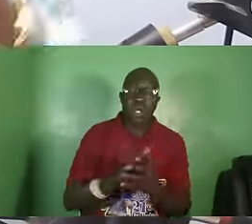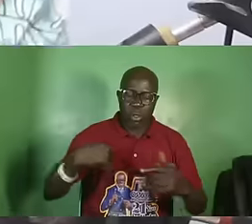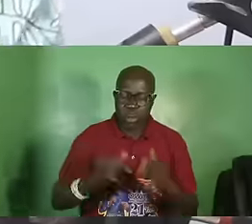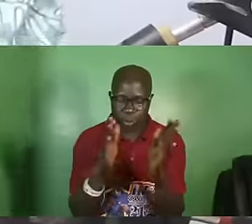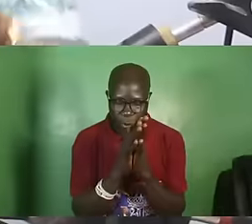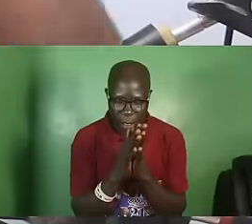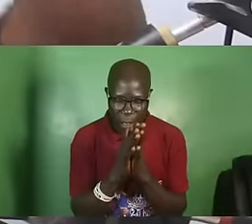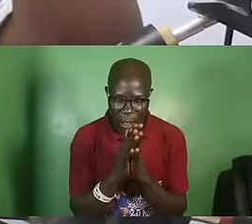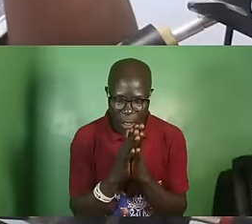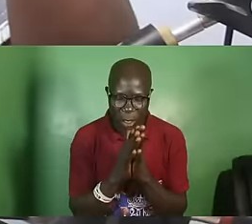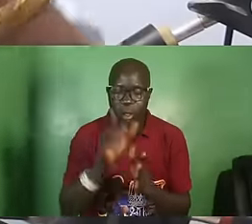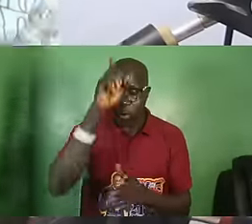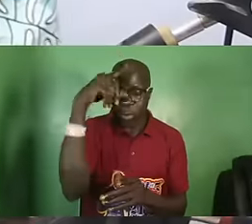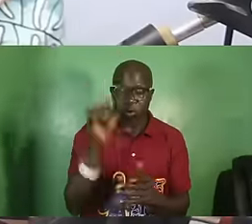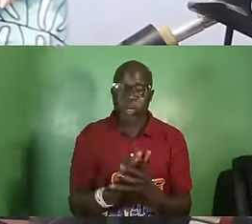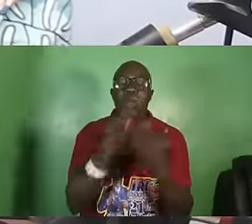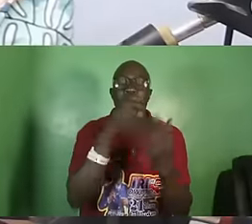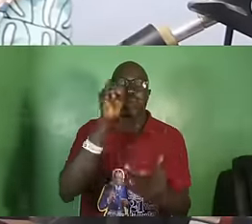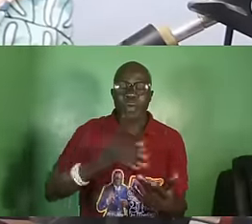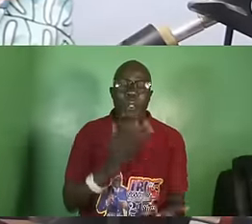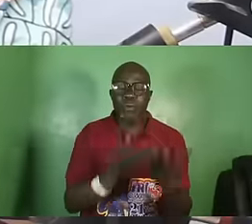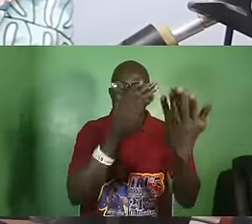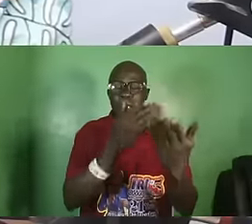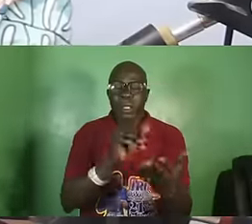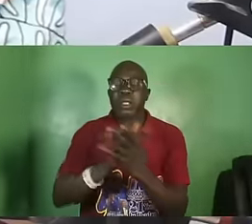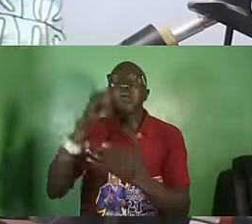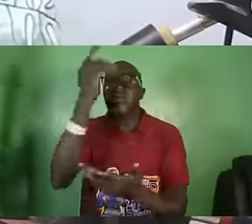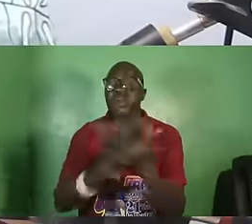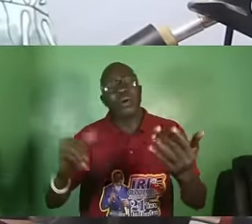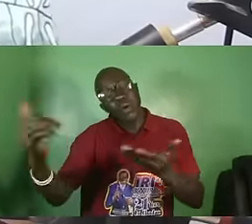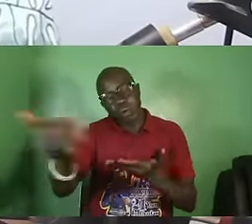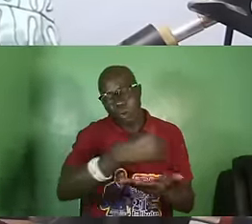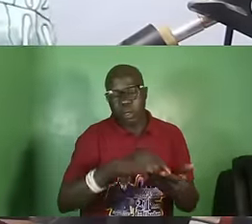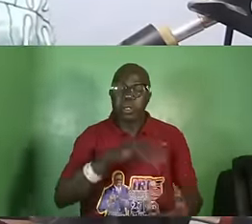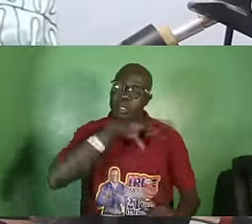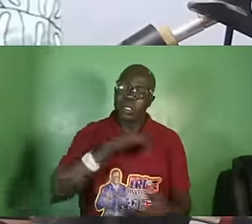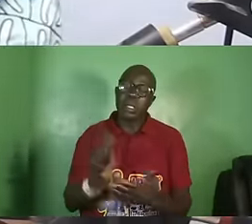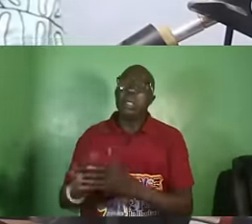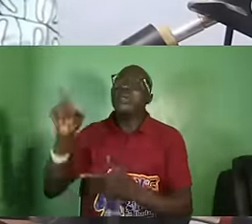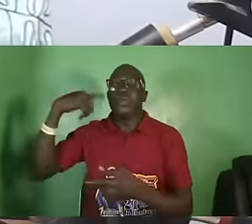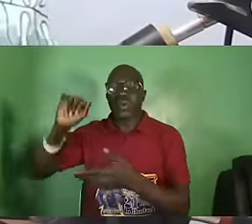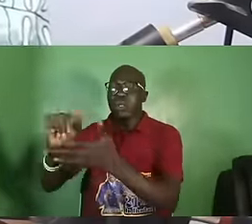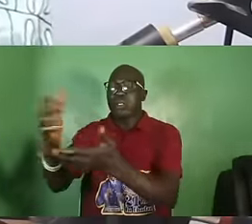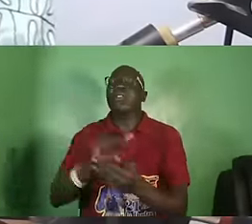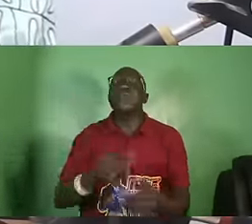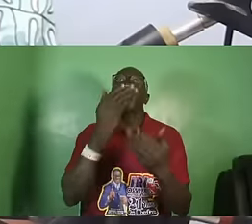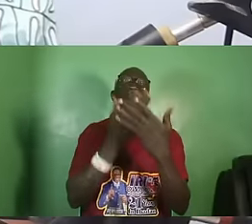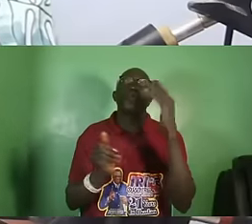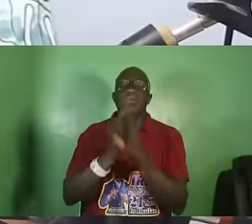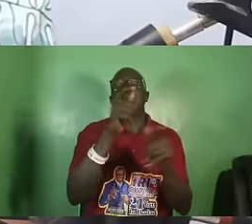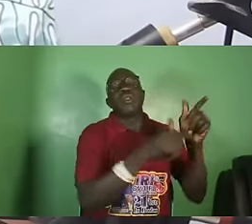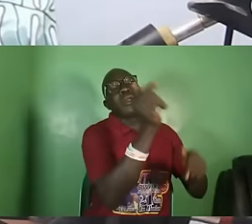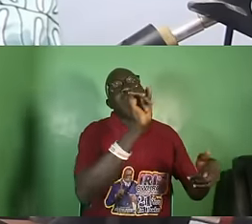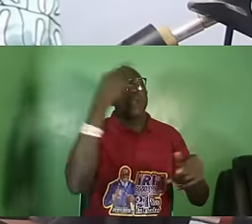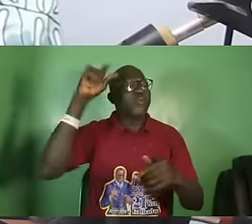week? We will pray. One for coming out of the way. And second one to cover your text. For you to receive the blessing.